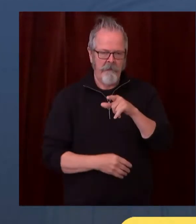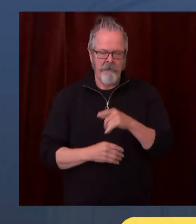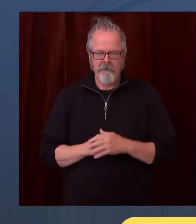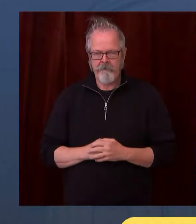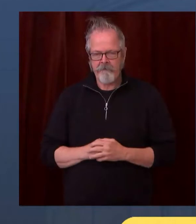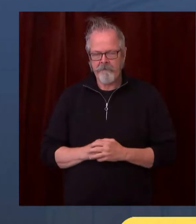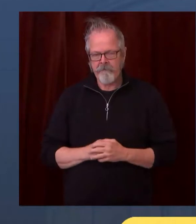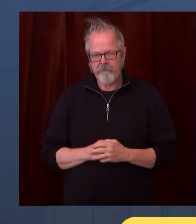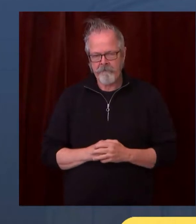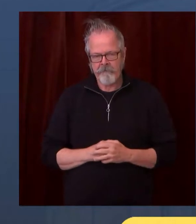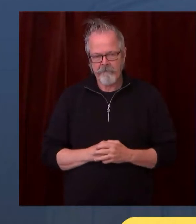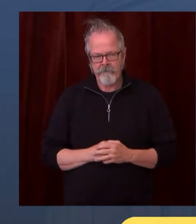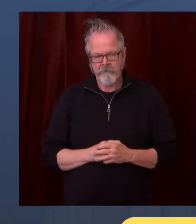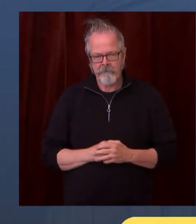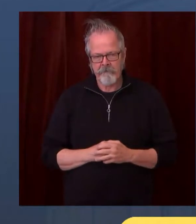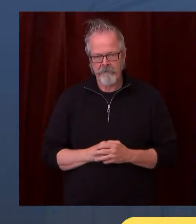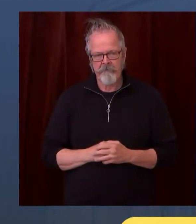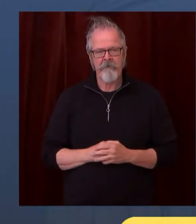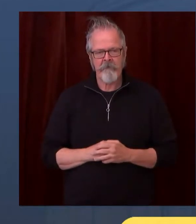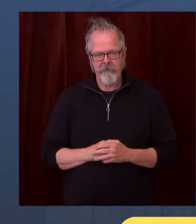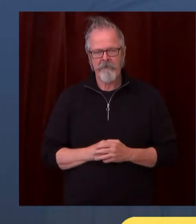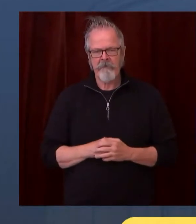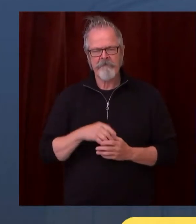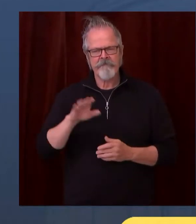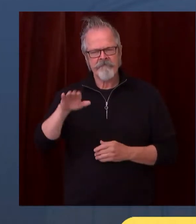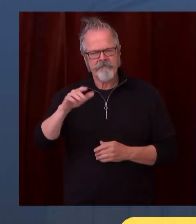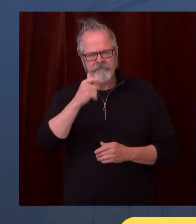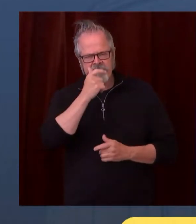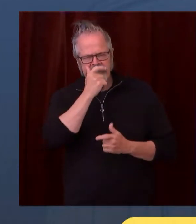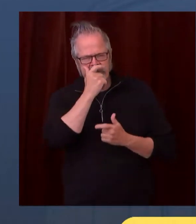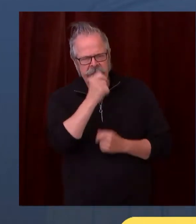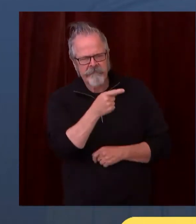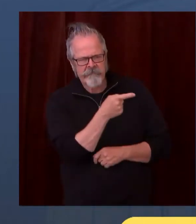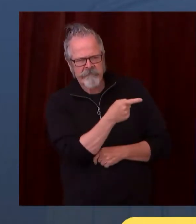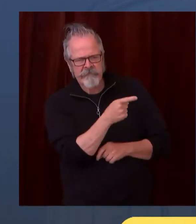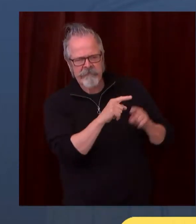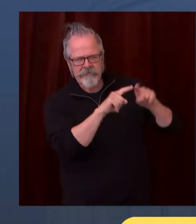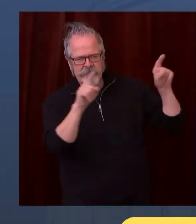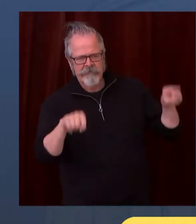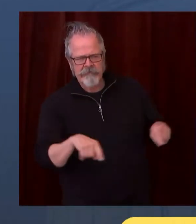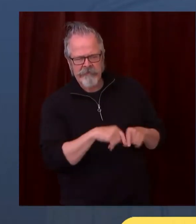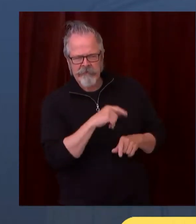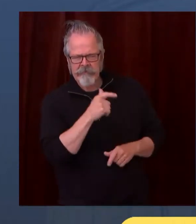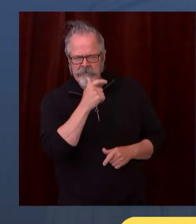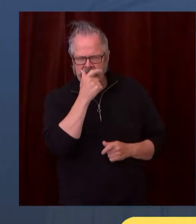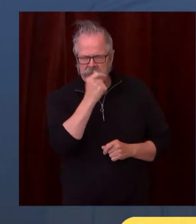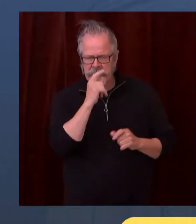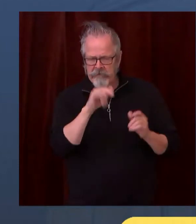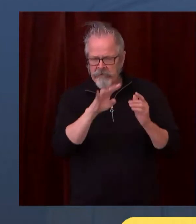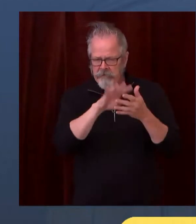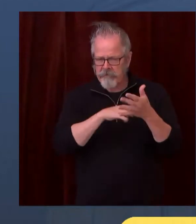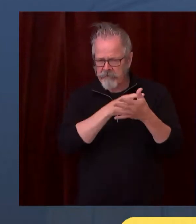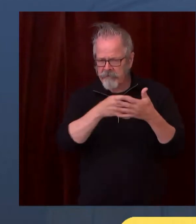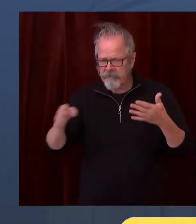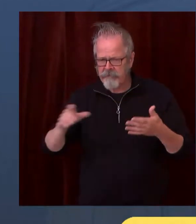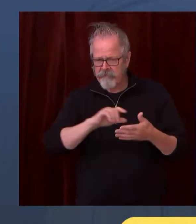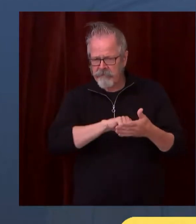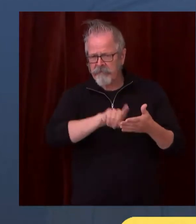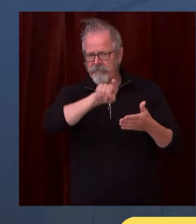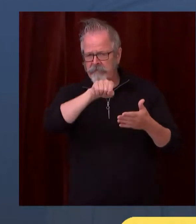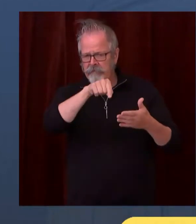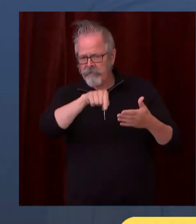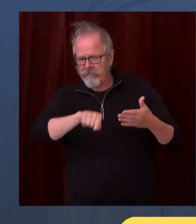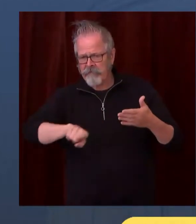we also believe we have reduced the number of cases, looking at what some of the earlier projections